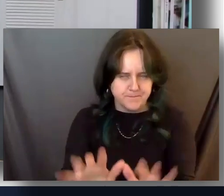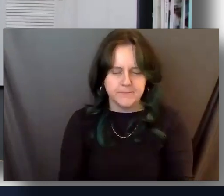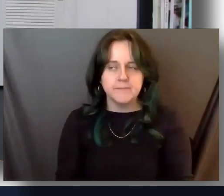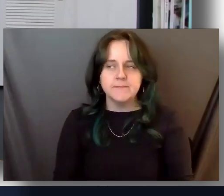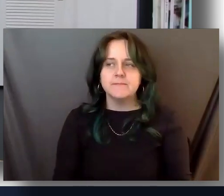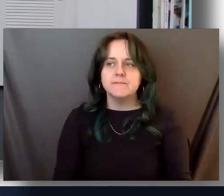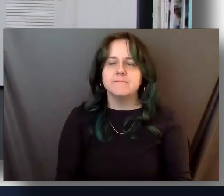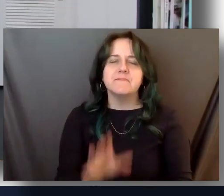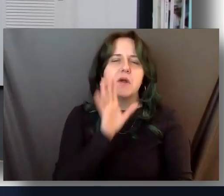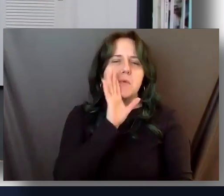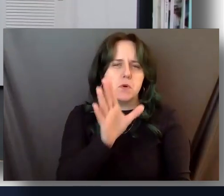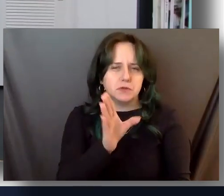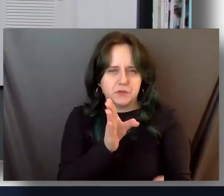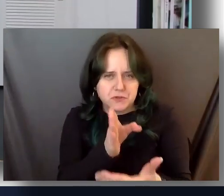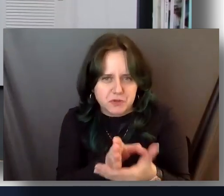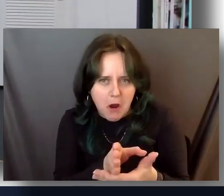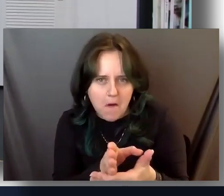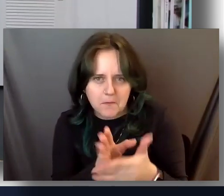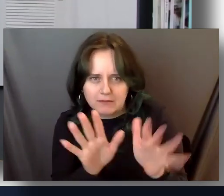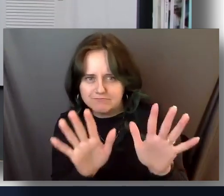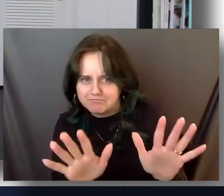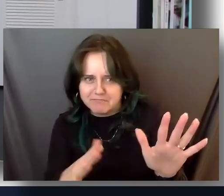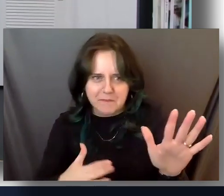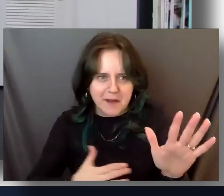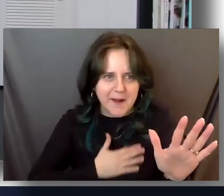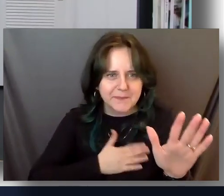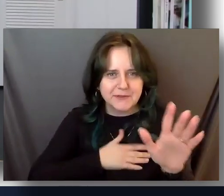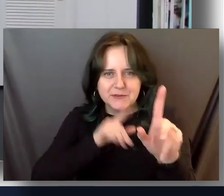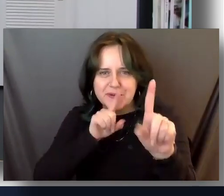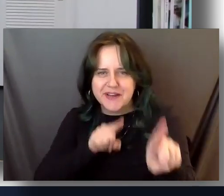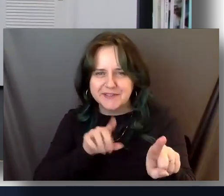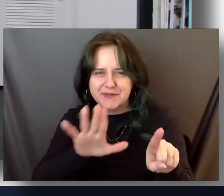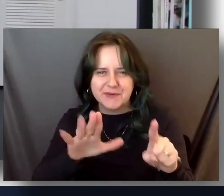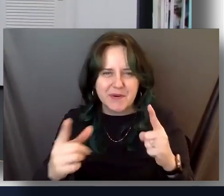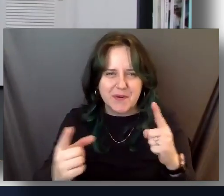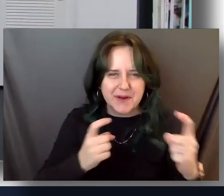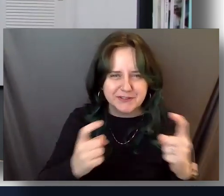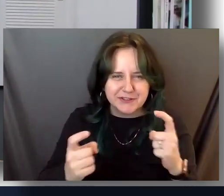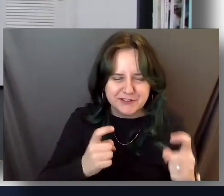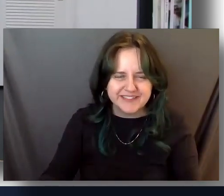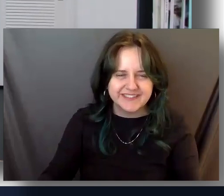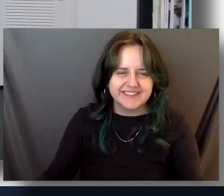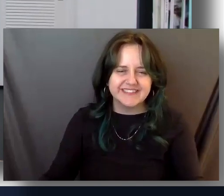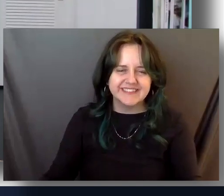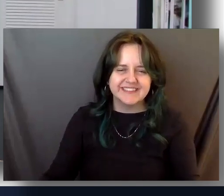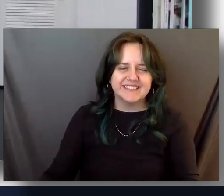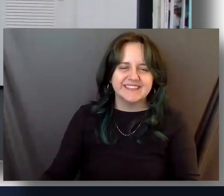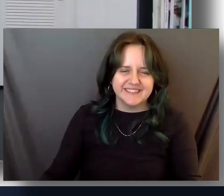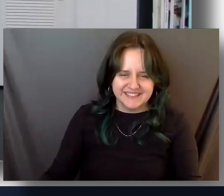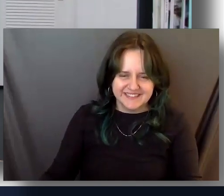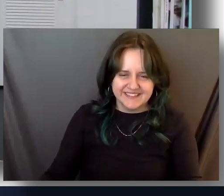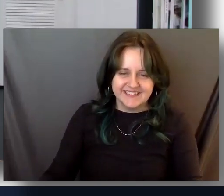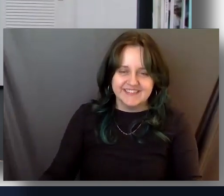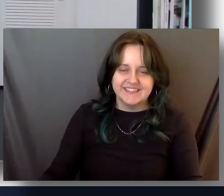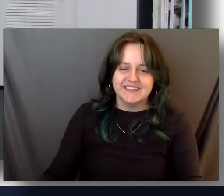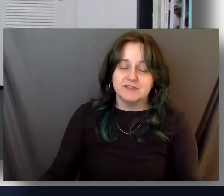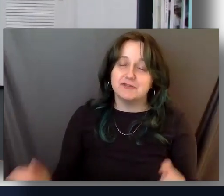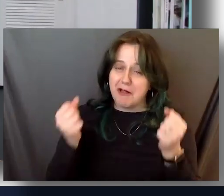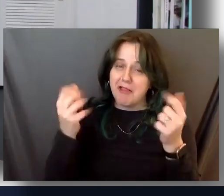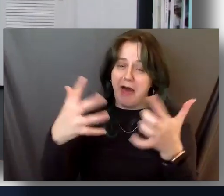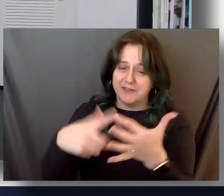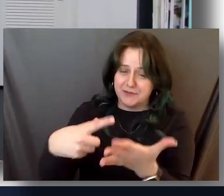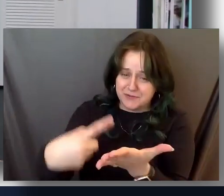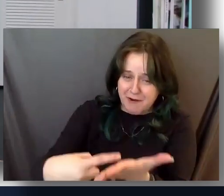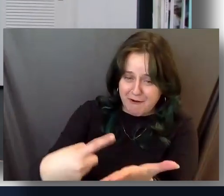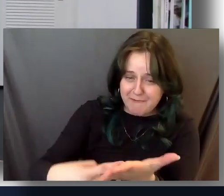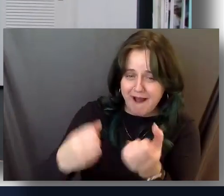at that. I'm happy to take any questions that you like, and there's a lot to talk about and a lot